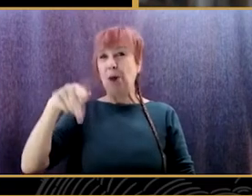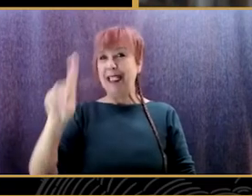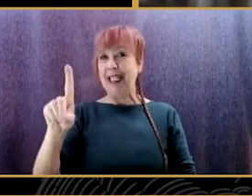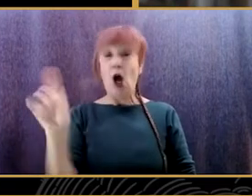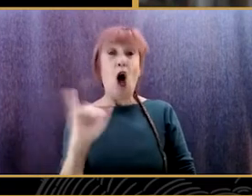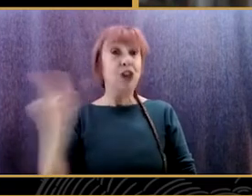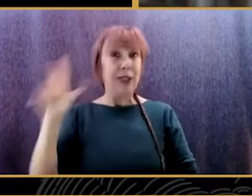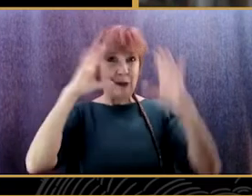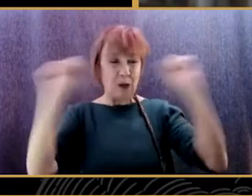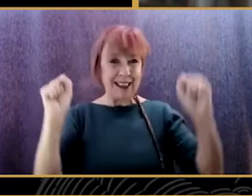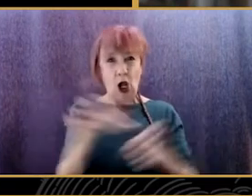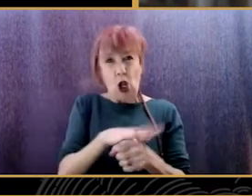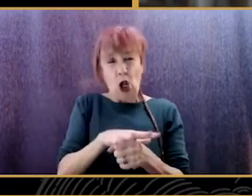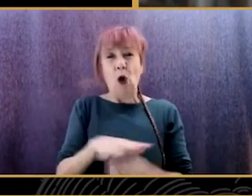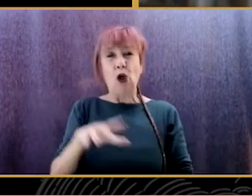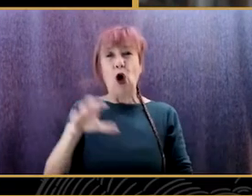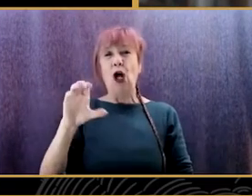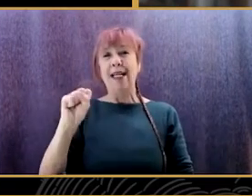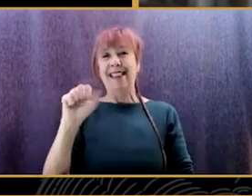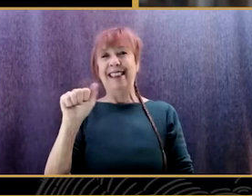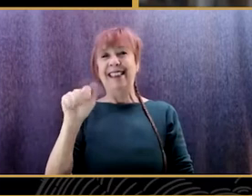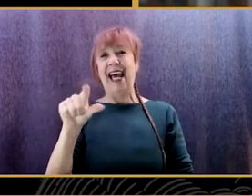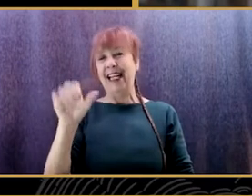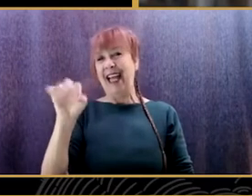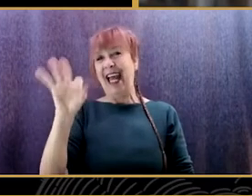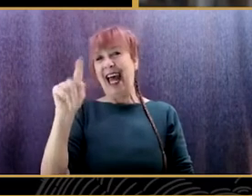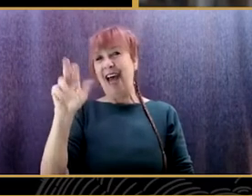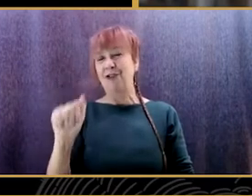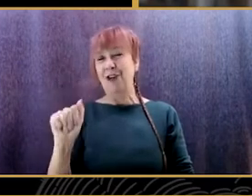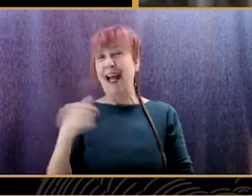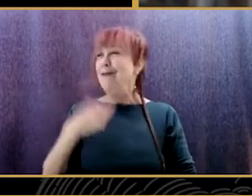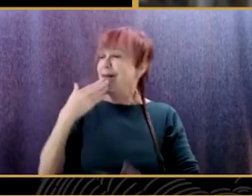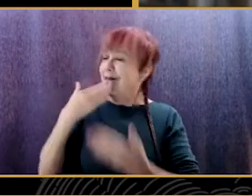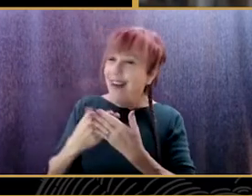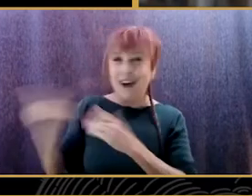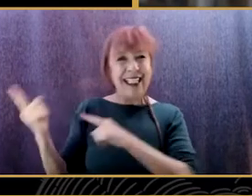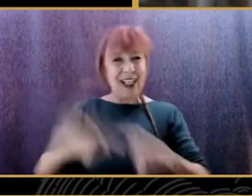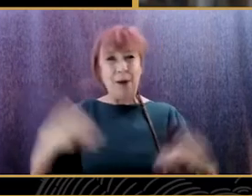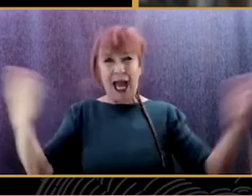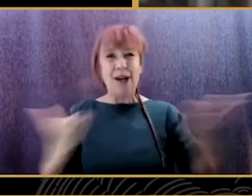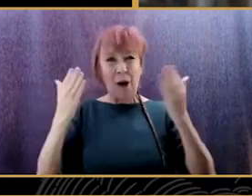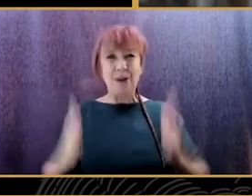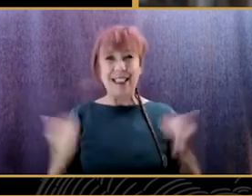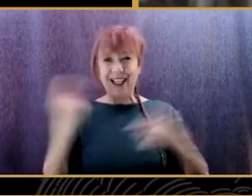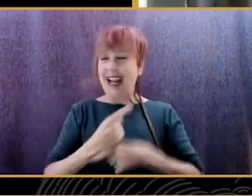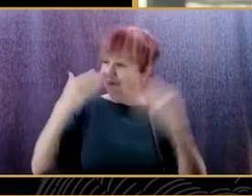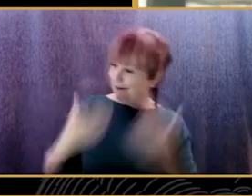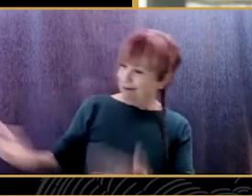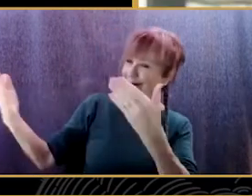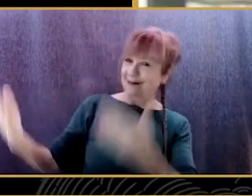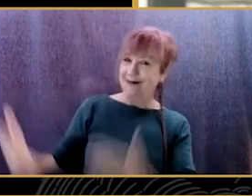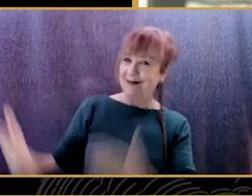president of the Chicago Local SAG-AFTRA, and we are grateful to have him as our host tonight. Take it away, Charles!